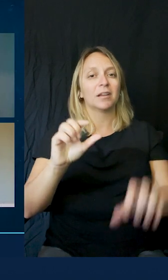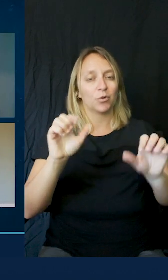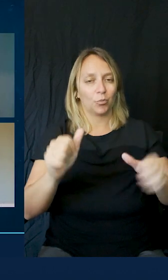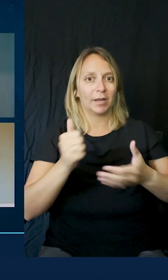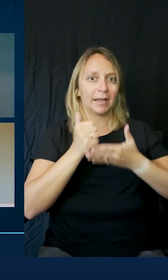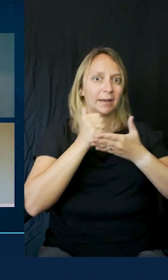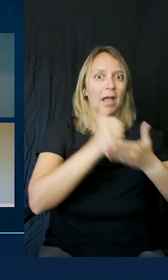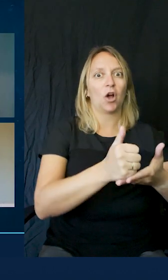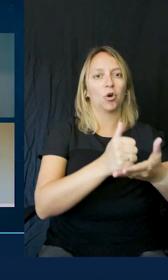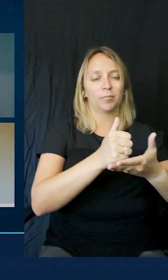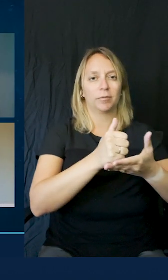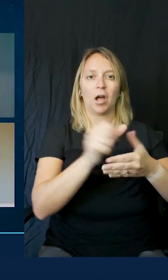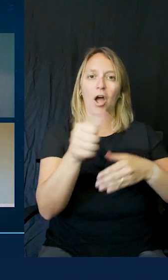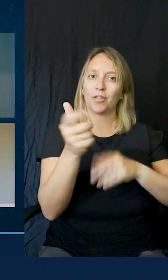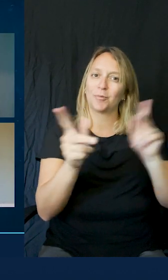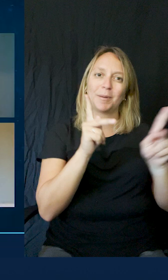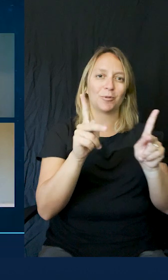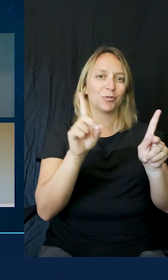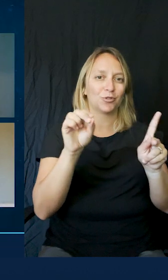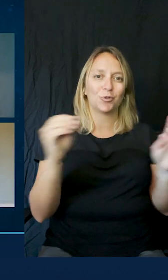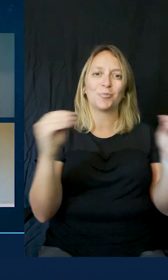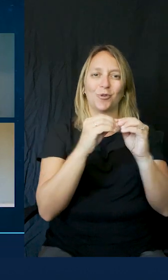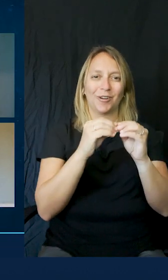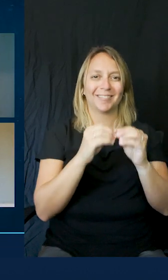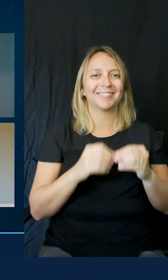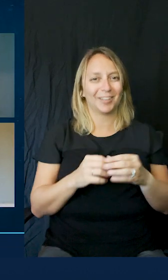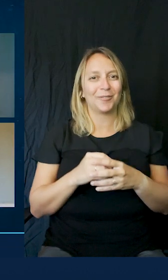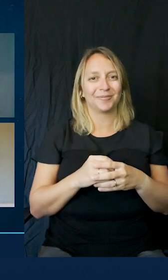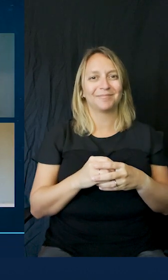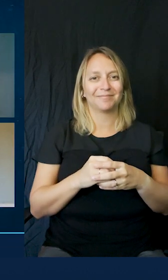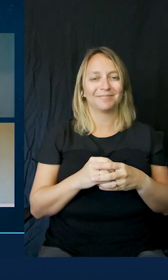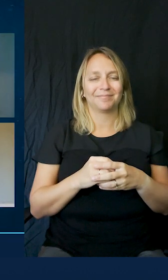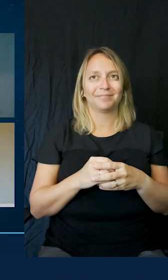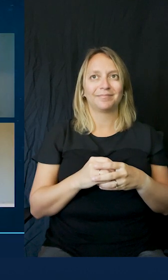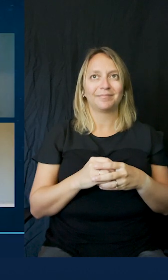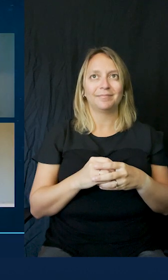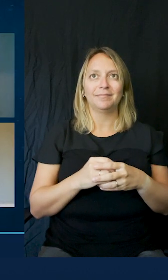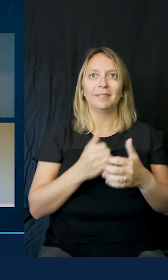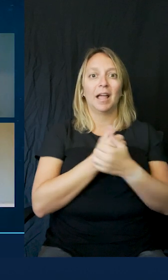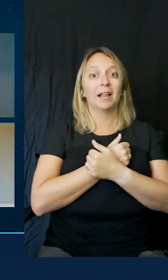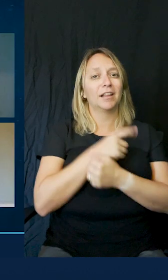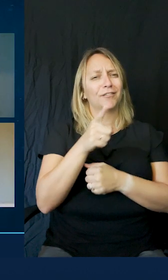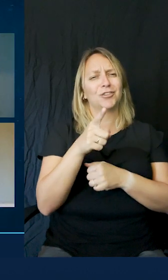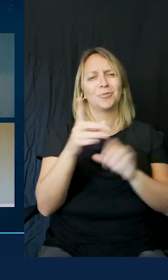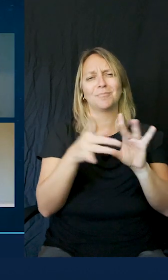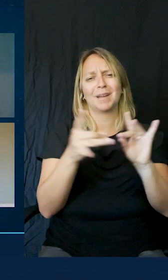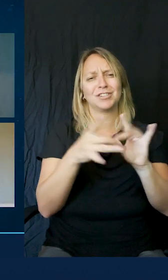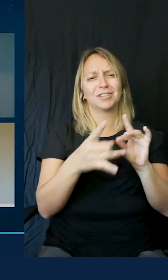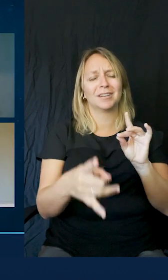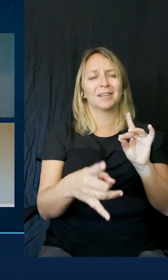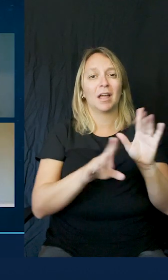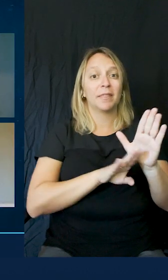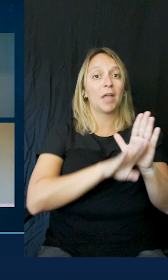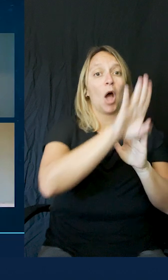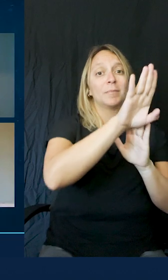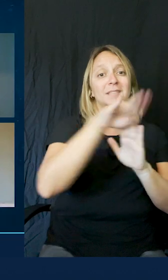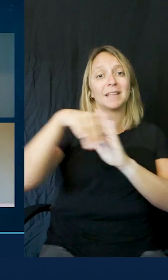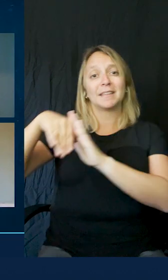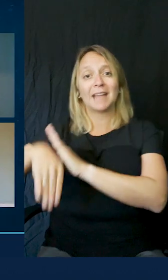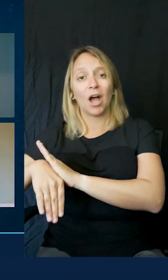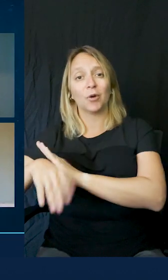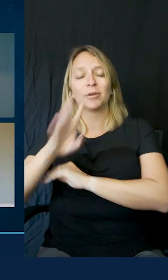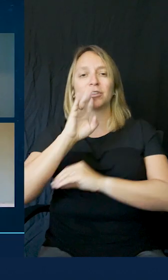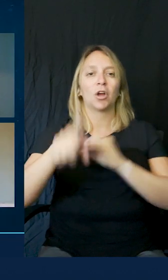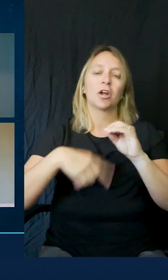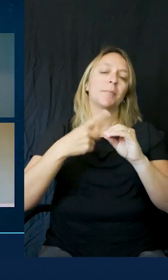bit more. So that's, other people. Yeah, I love that you mentioned the ups and the downs, because we talk a lot about